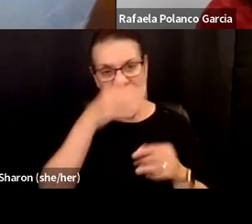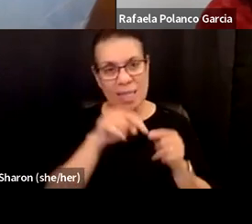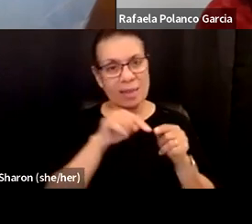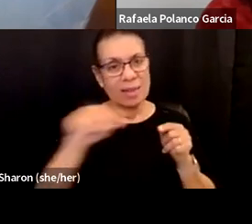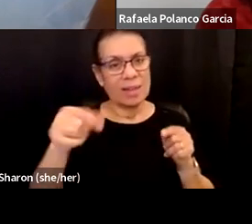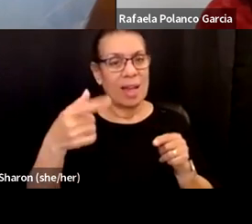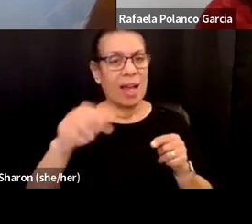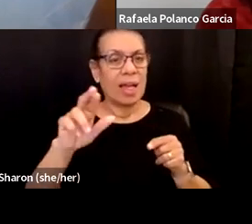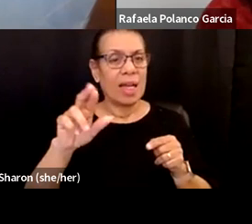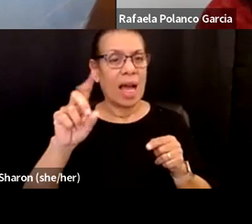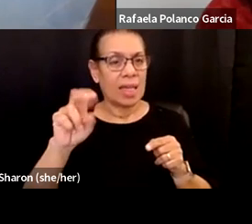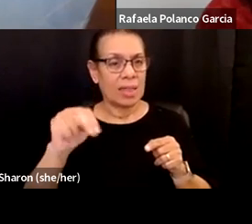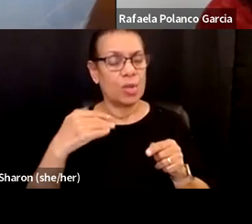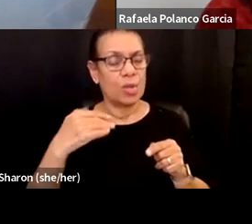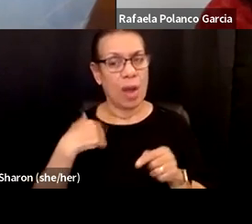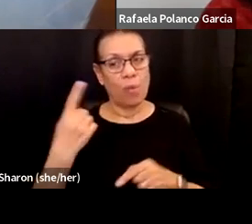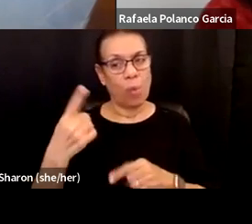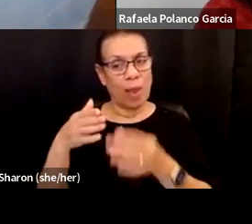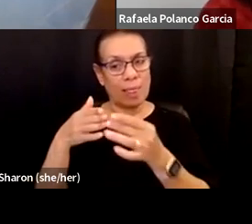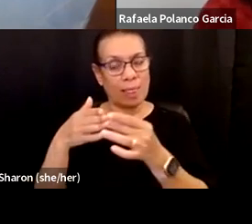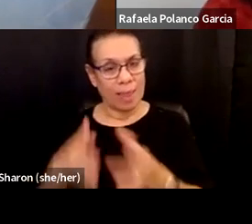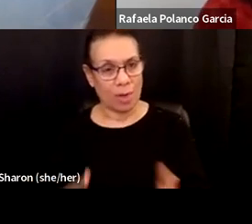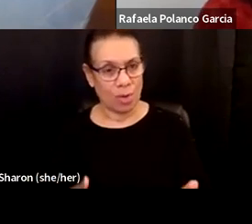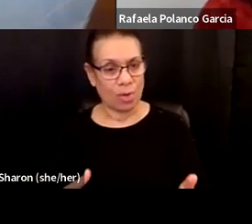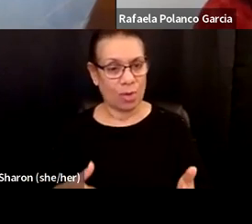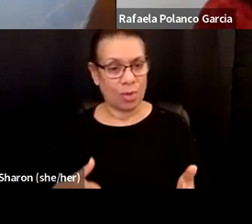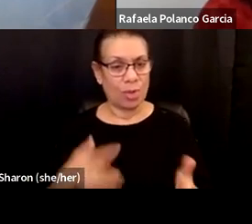so they have been the leader for on this yeah